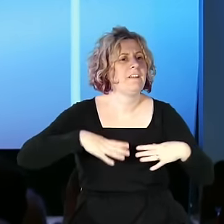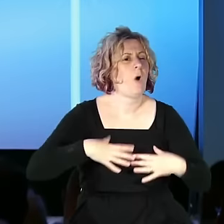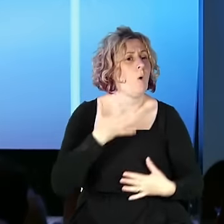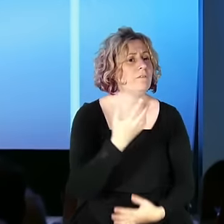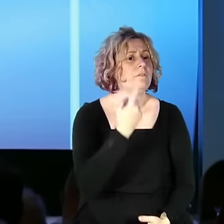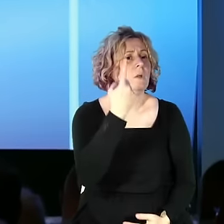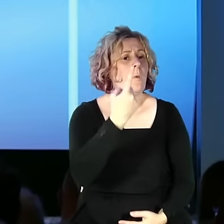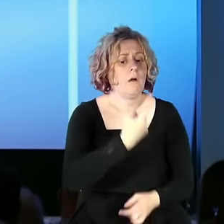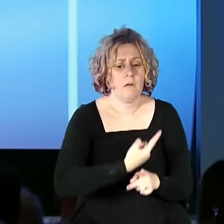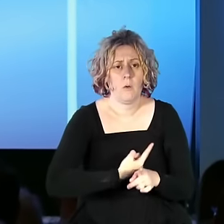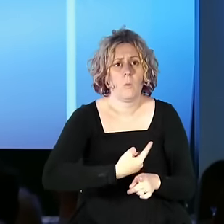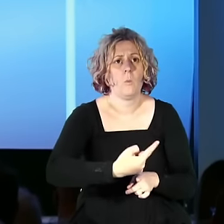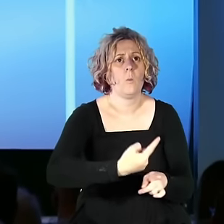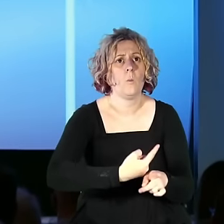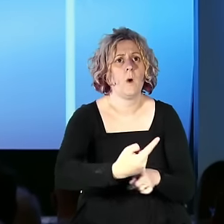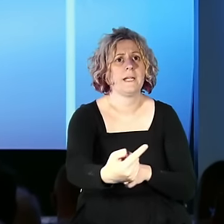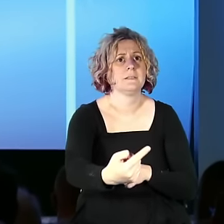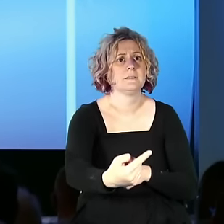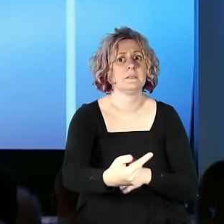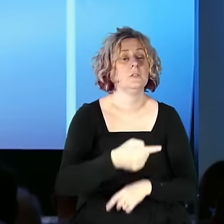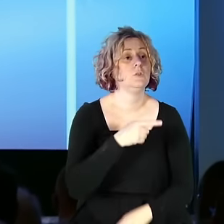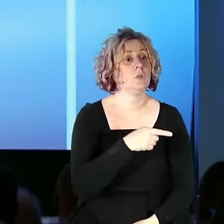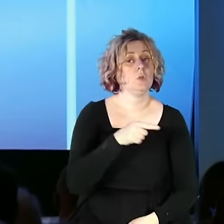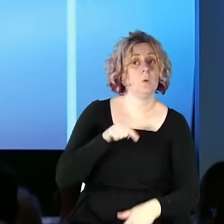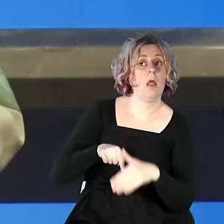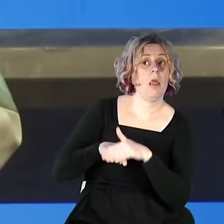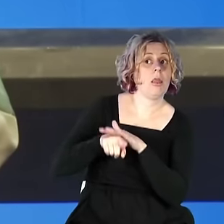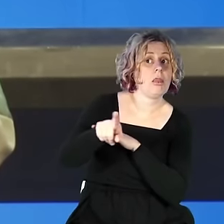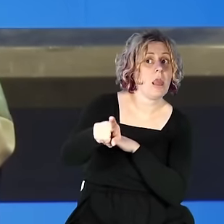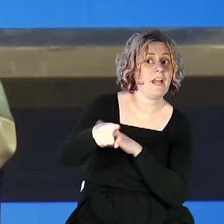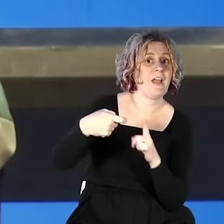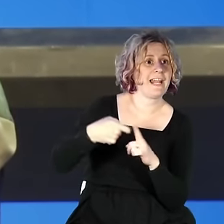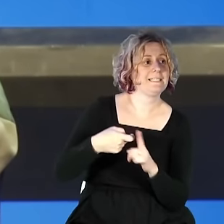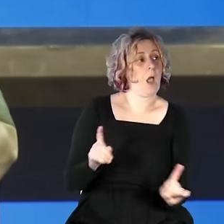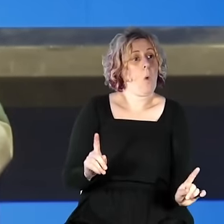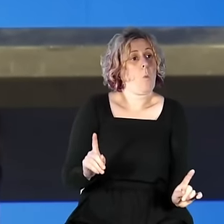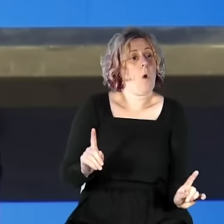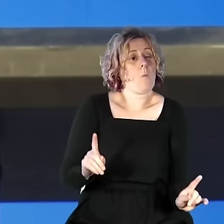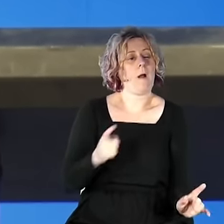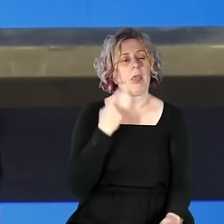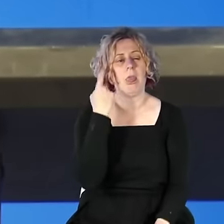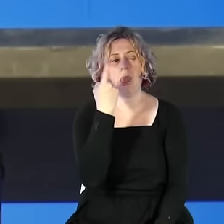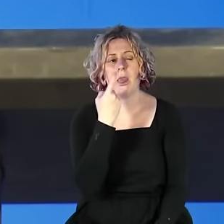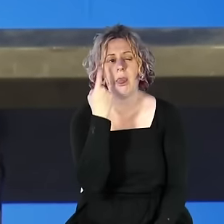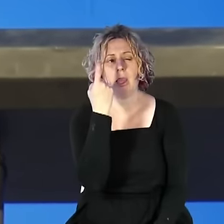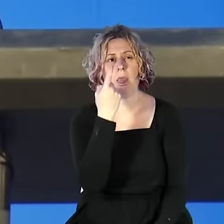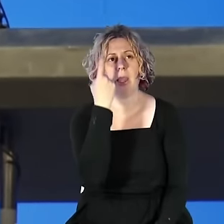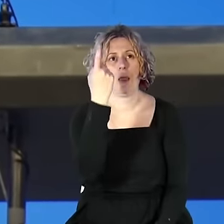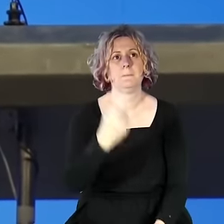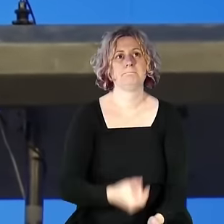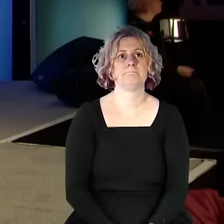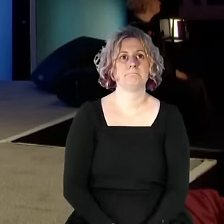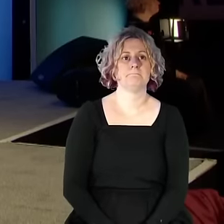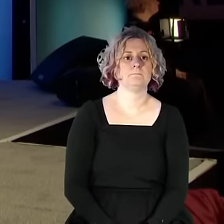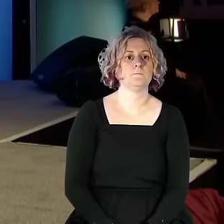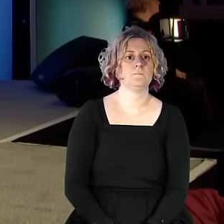So, what are you going to leave Keswick with this year? Thank you. Over to Steve to talk about prayer.